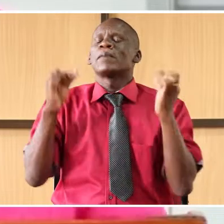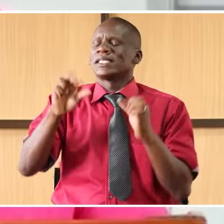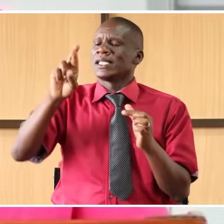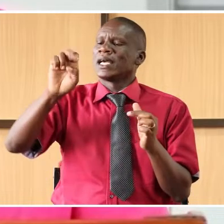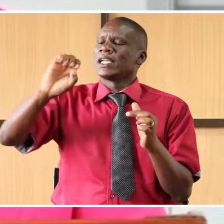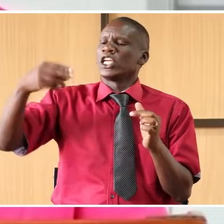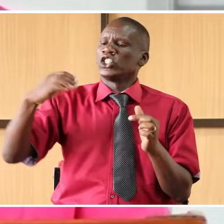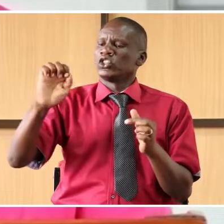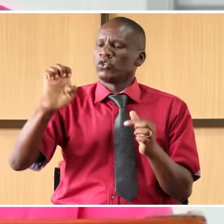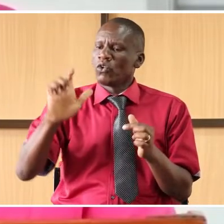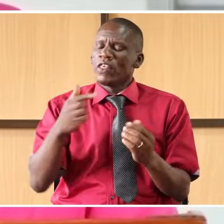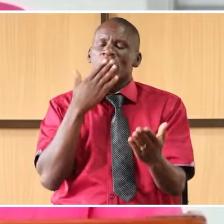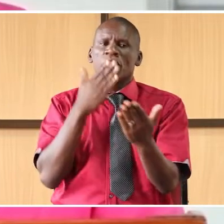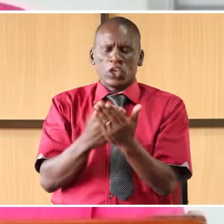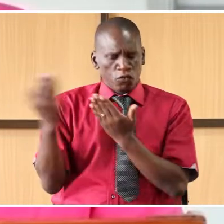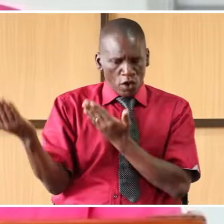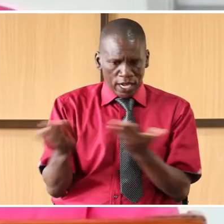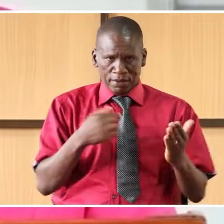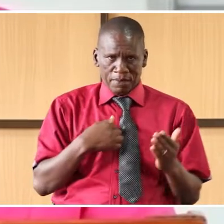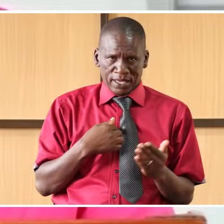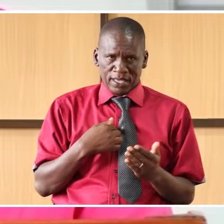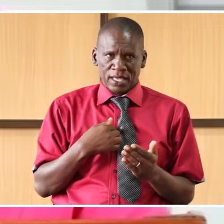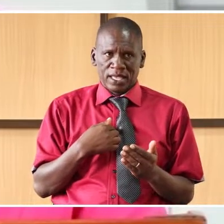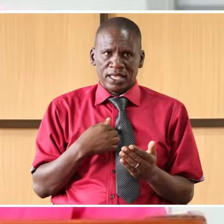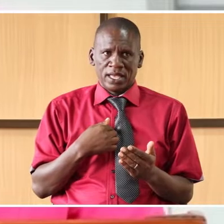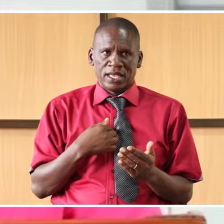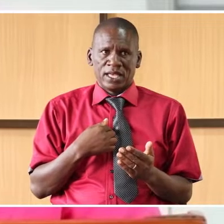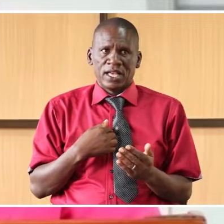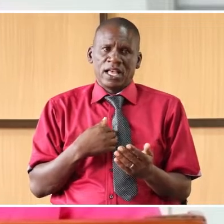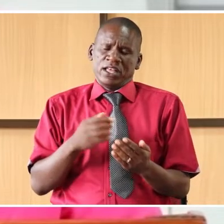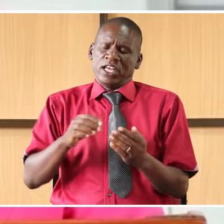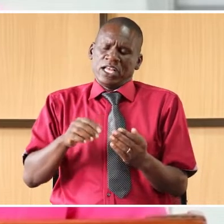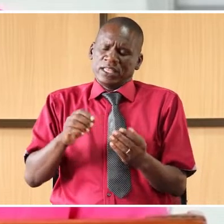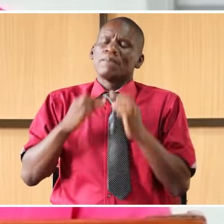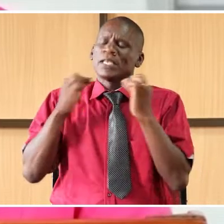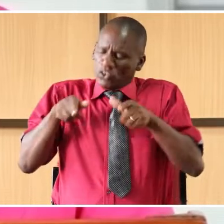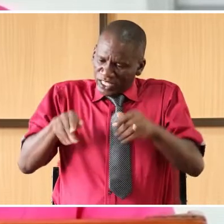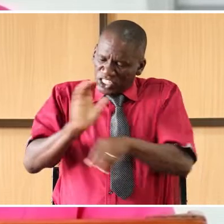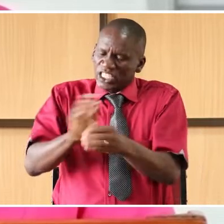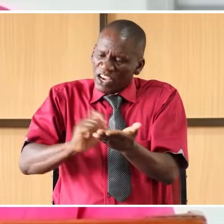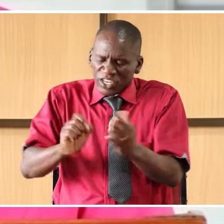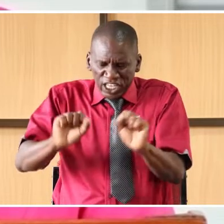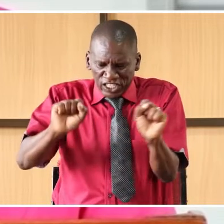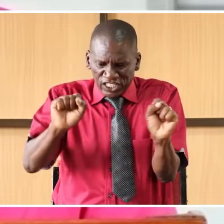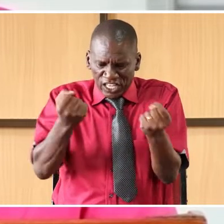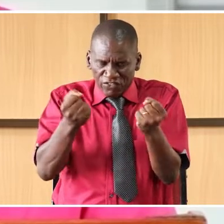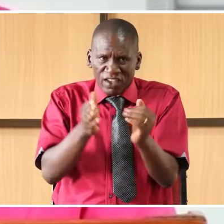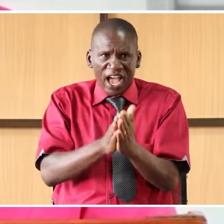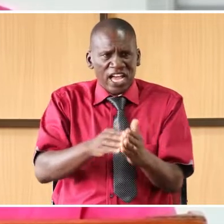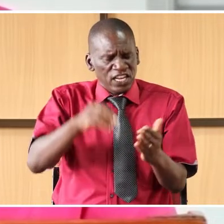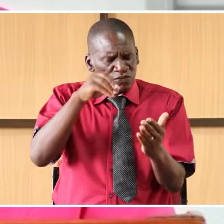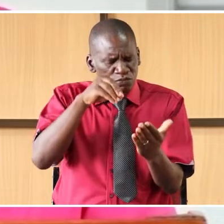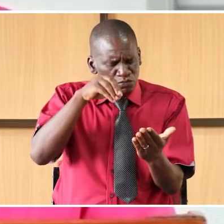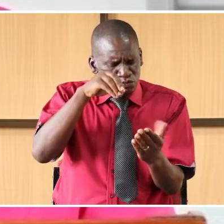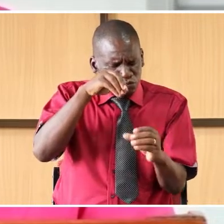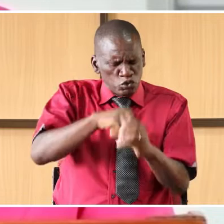the invitation. Sorry about that. And she has written safe. And safe, she has put